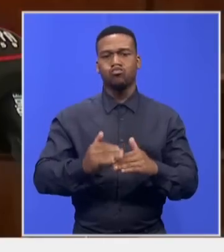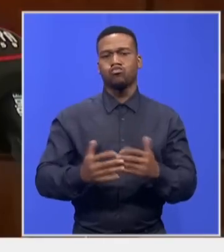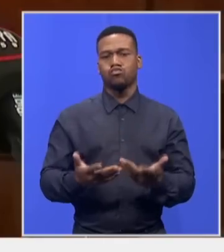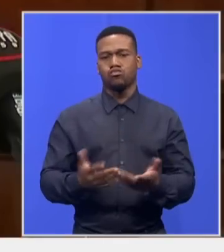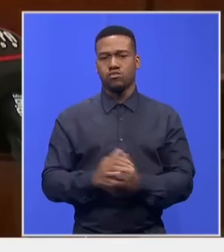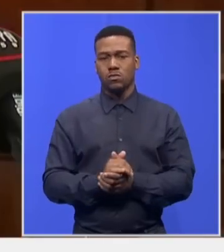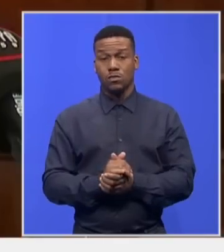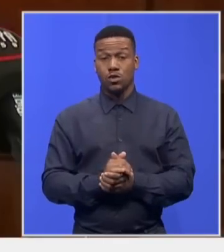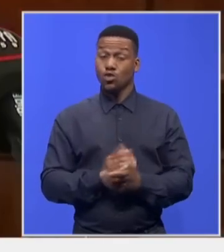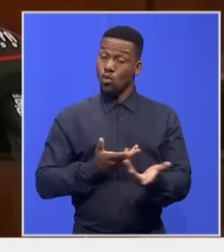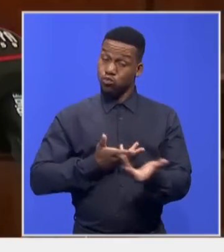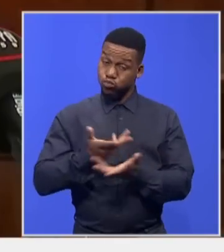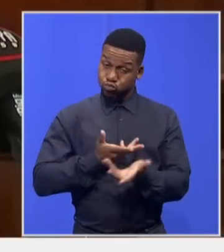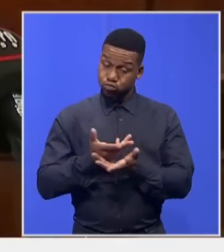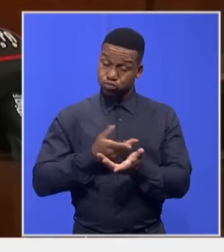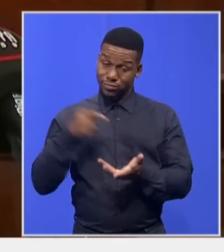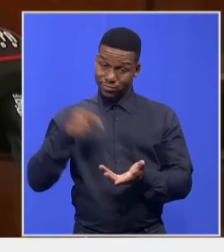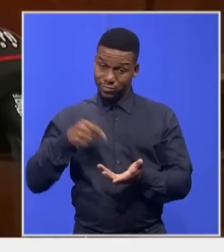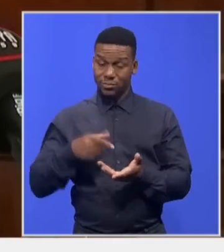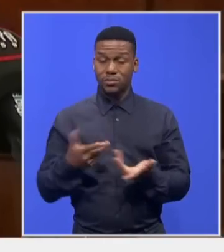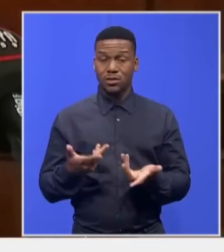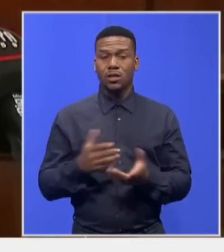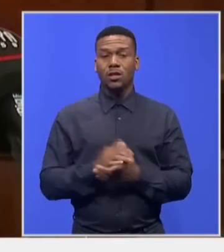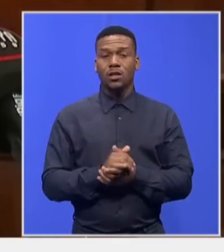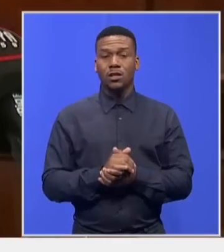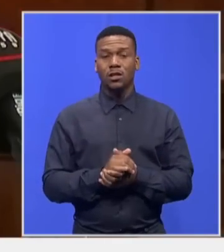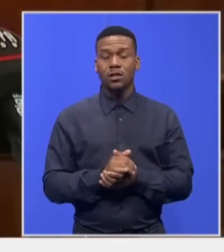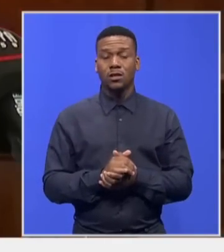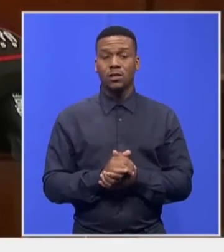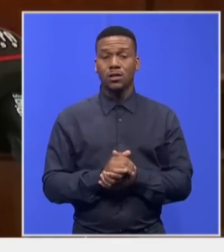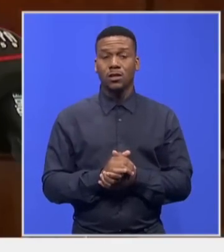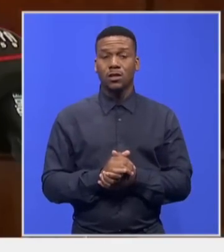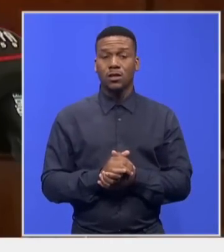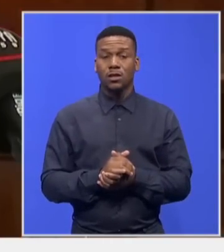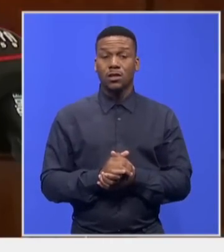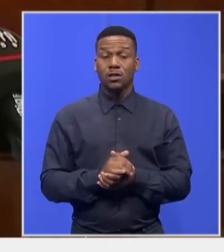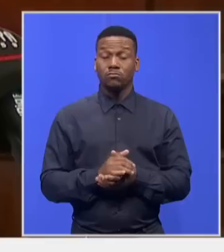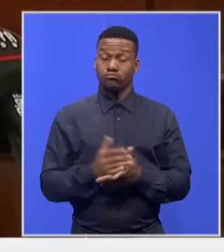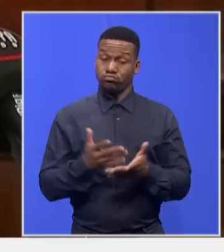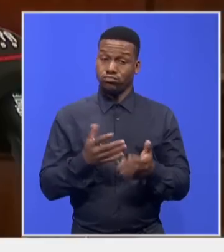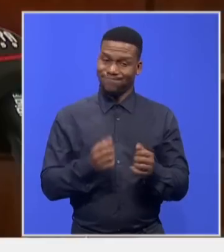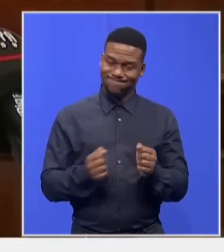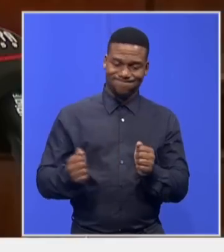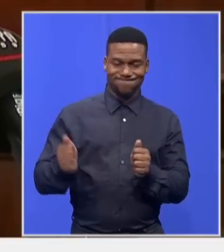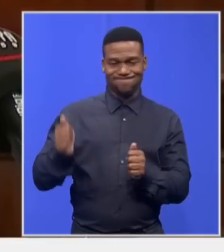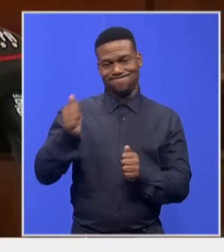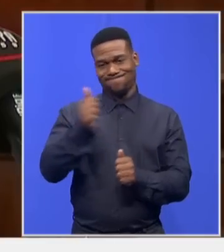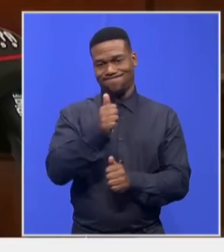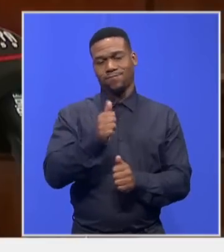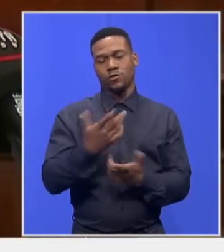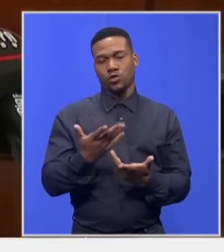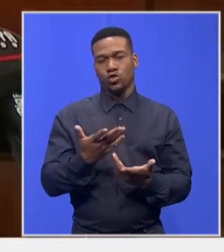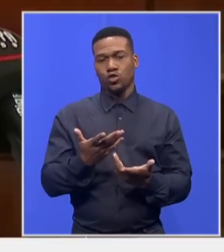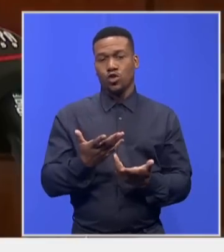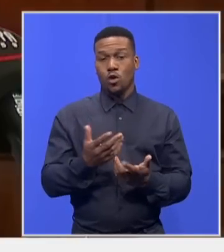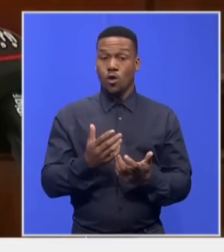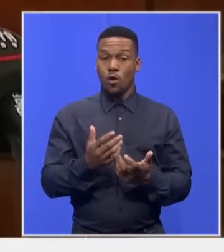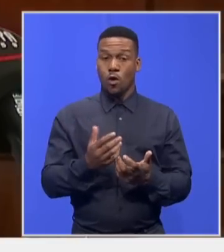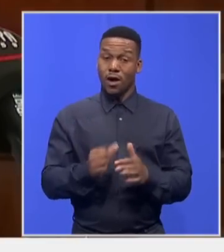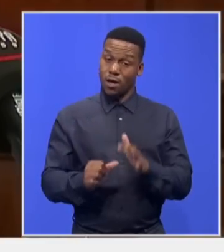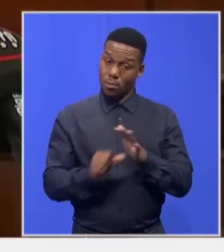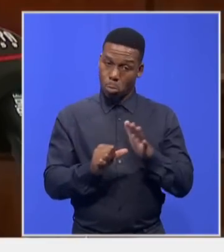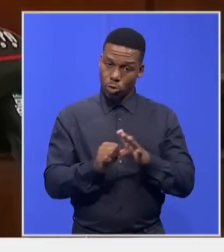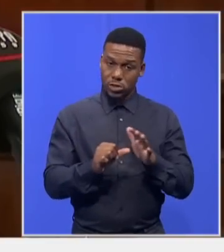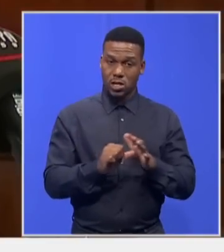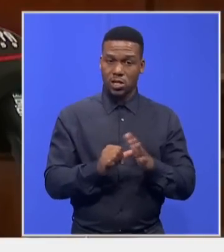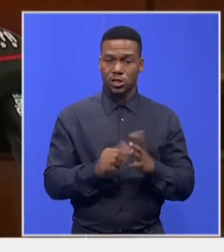essentially is going to be superior or more significant than just a conversation